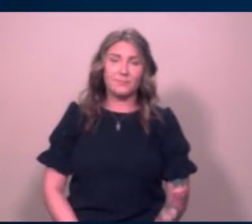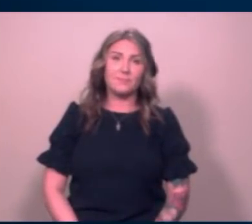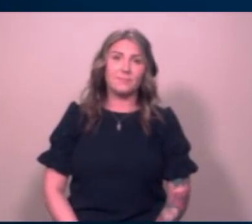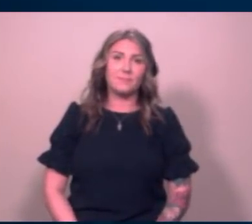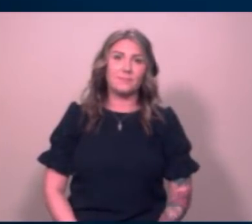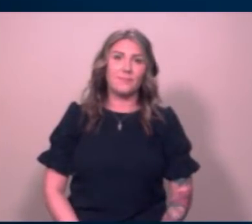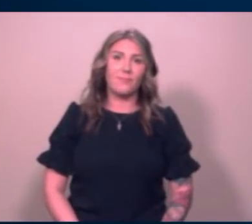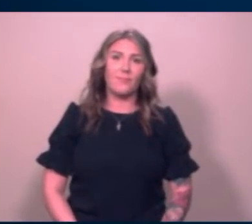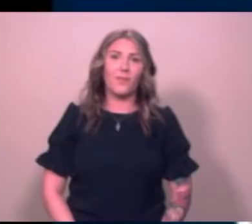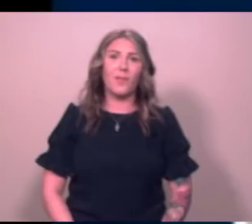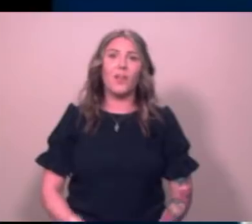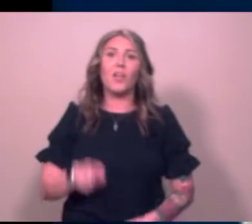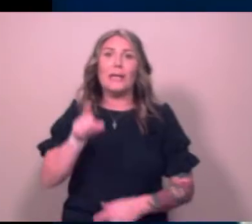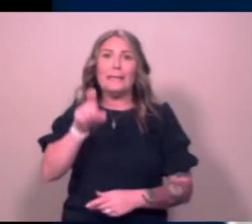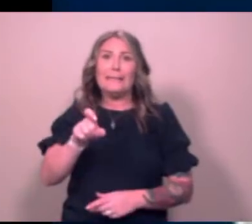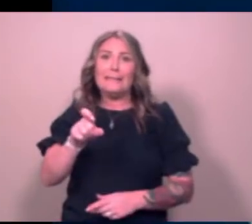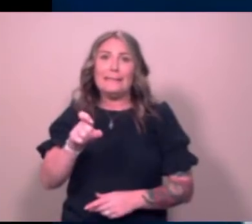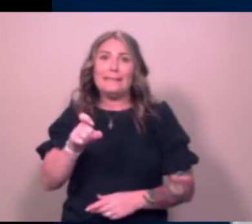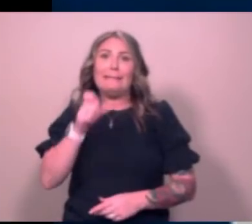Oh, don't forget to unmute.